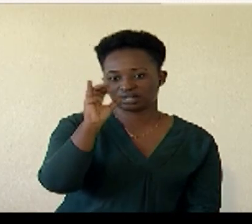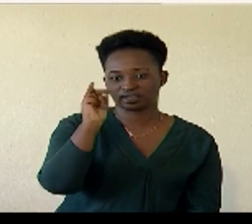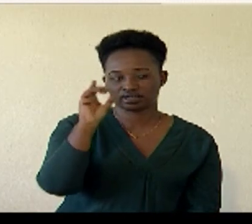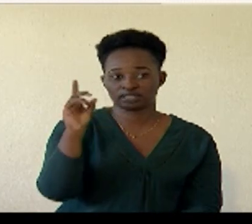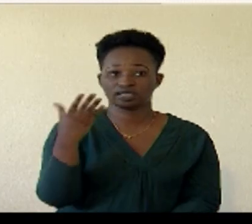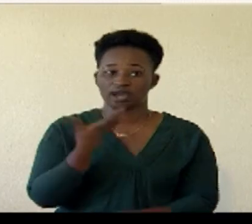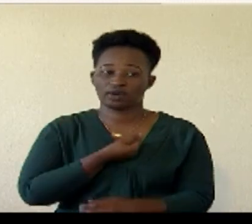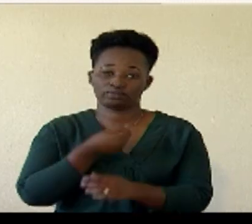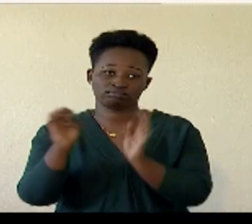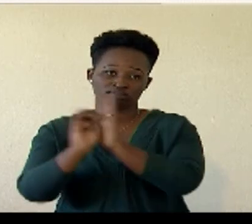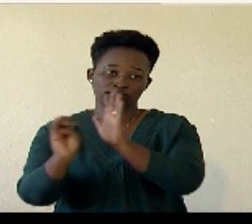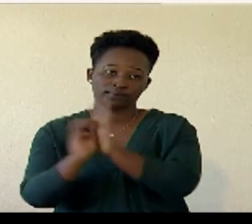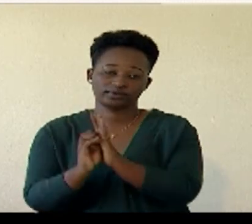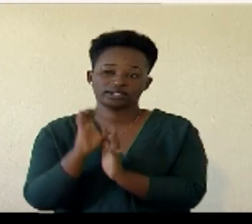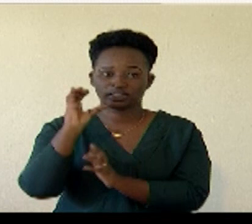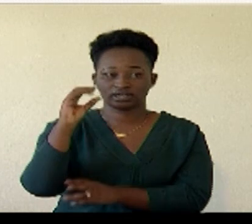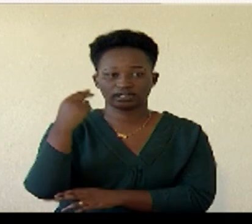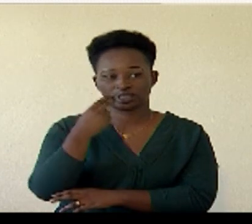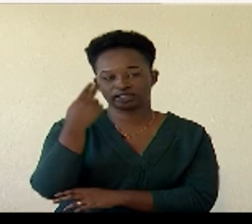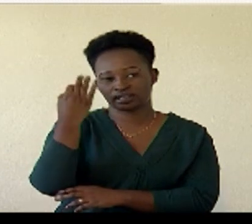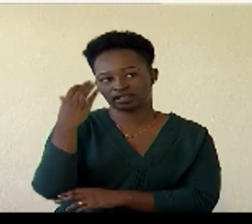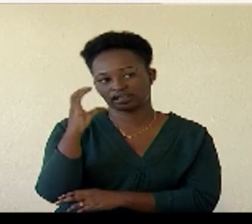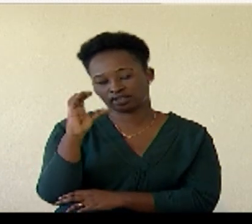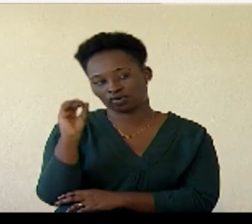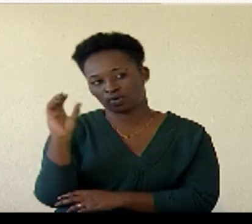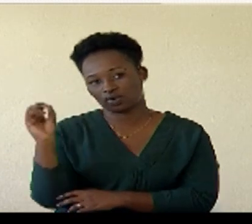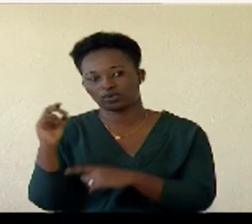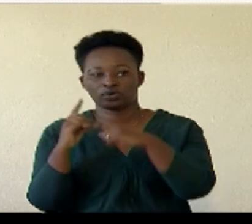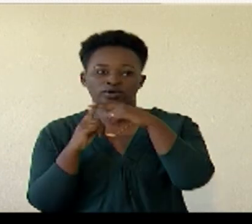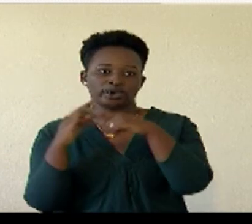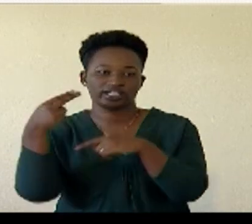acid, now combining with sulfur